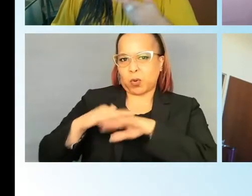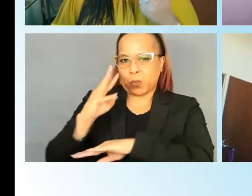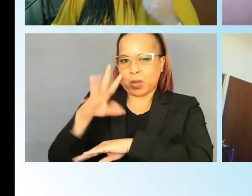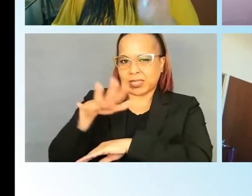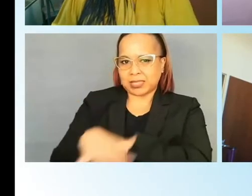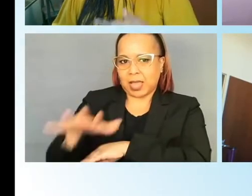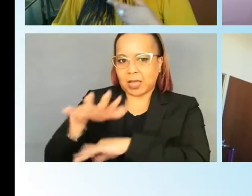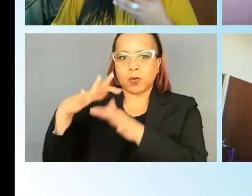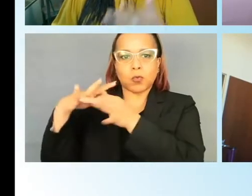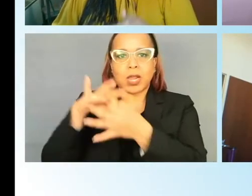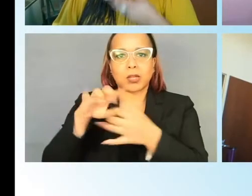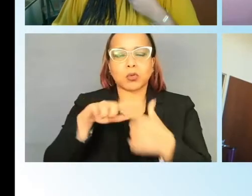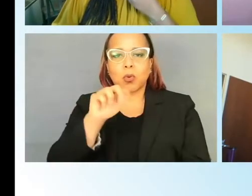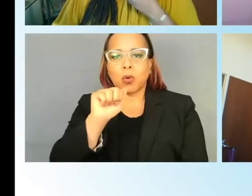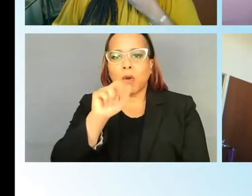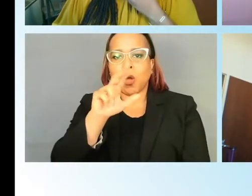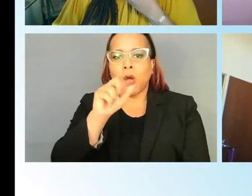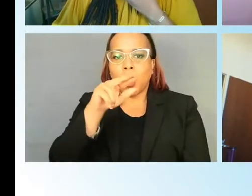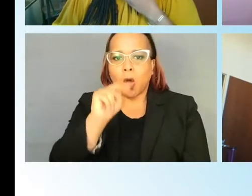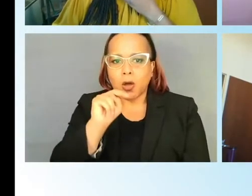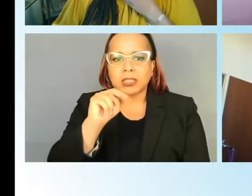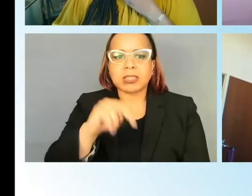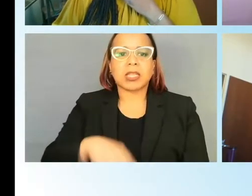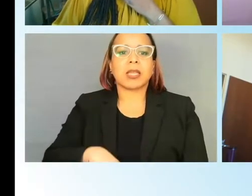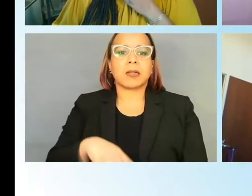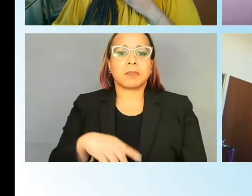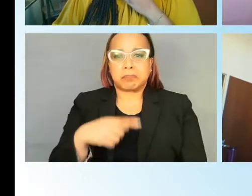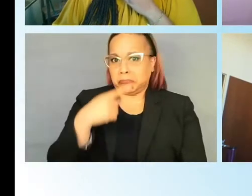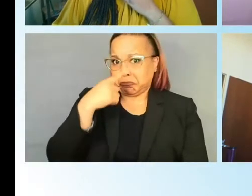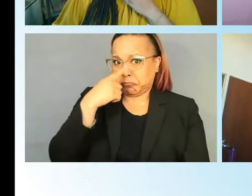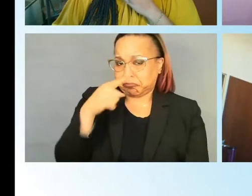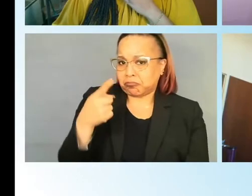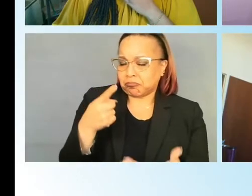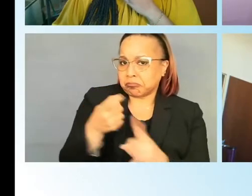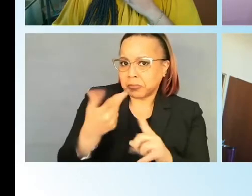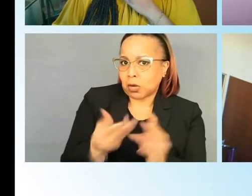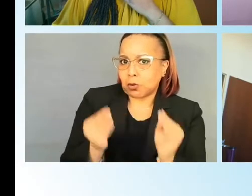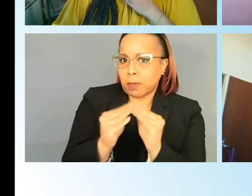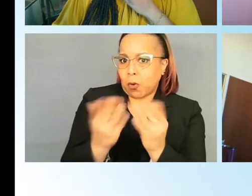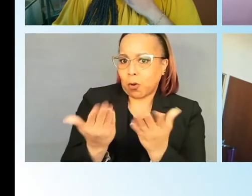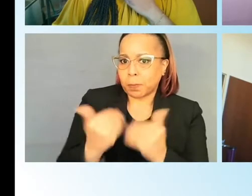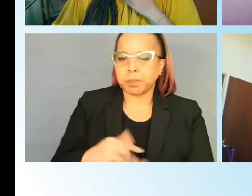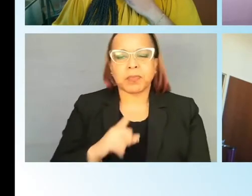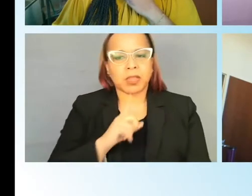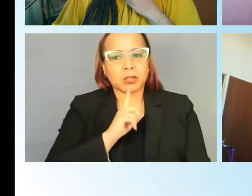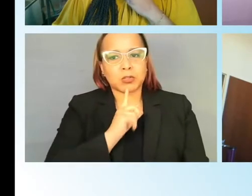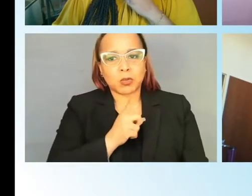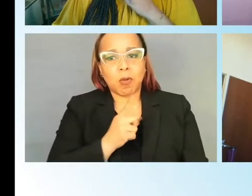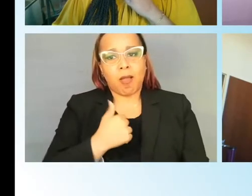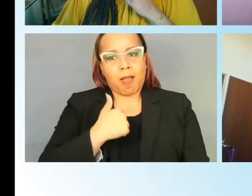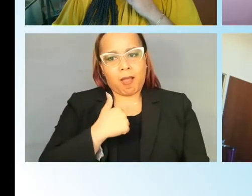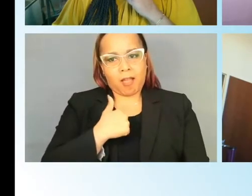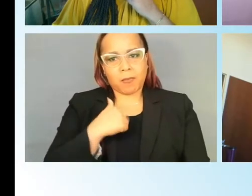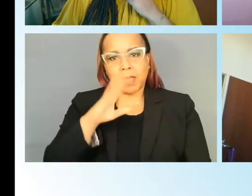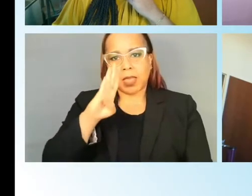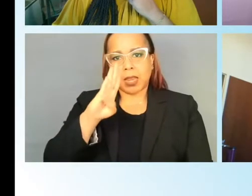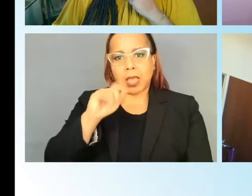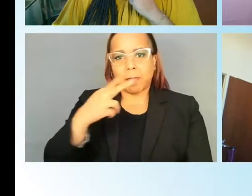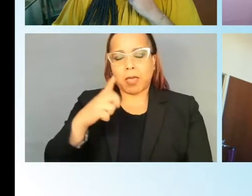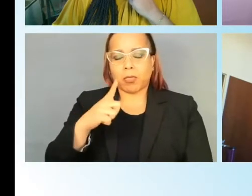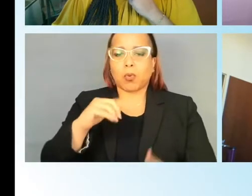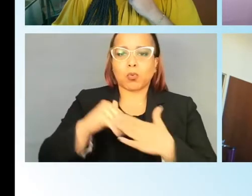to like Austin and West Garfield Park. So can you share a little bit more? Yeah, sure. I've been at Bethel New Life just